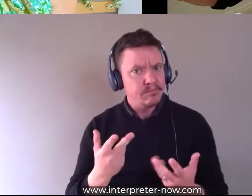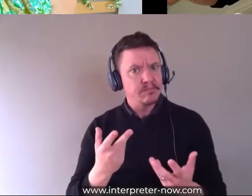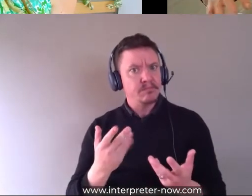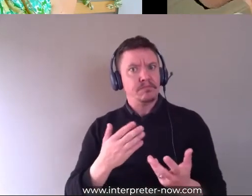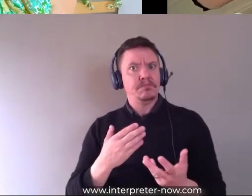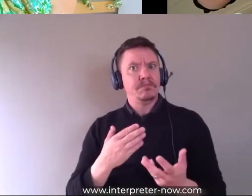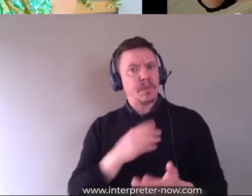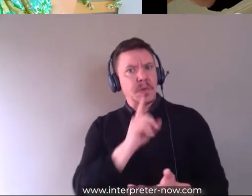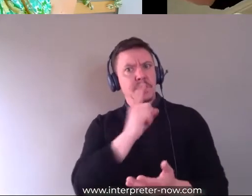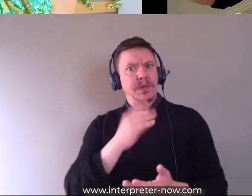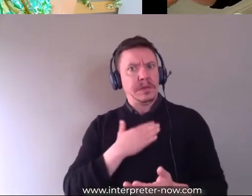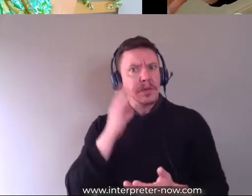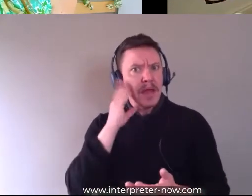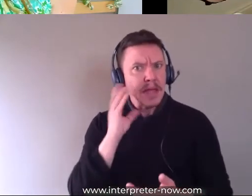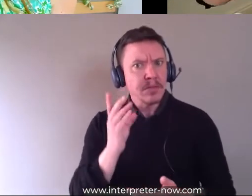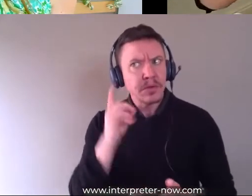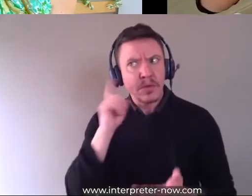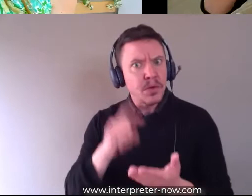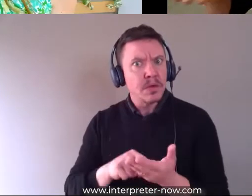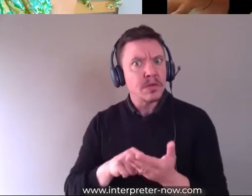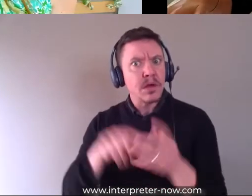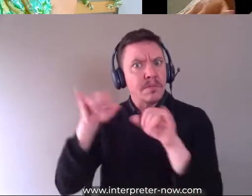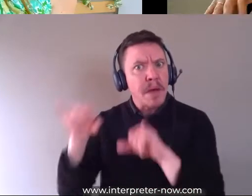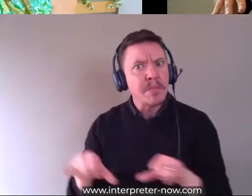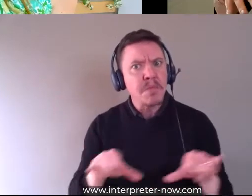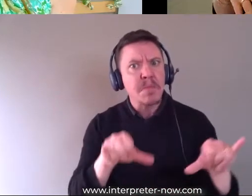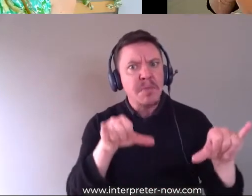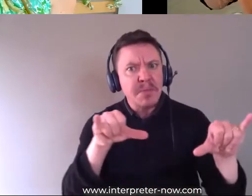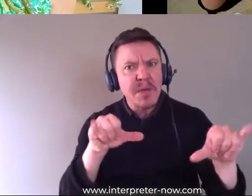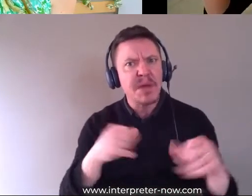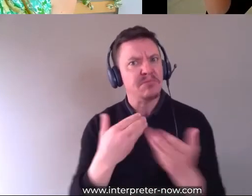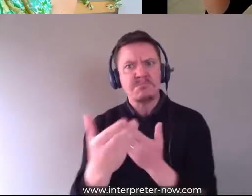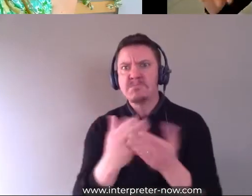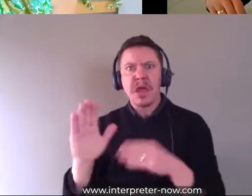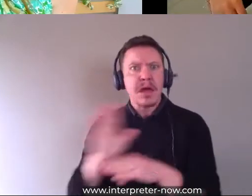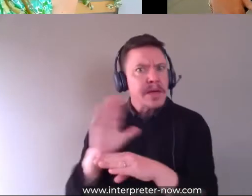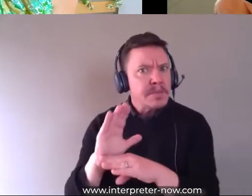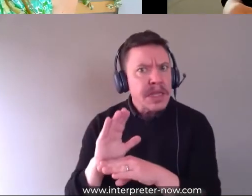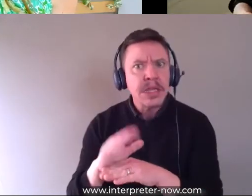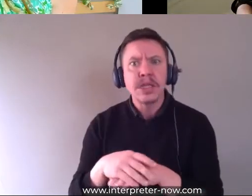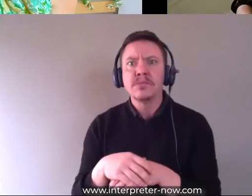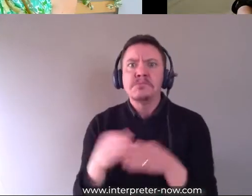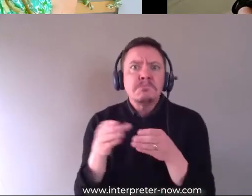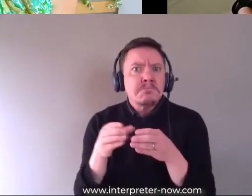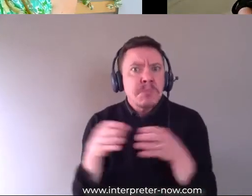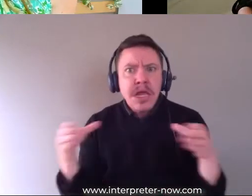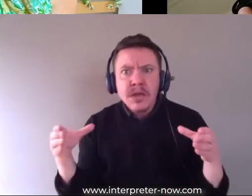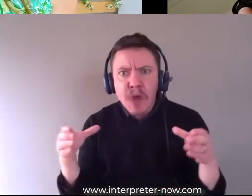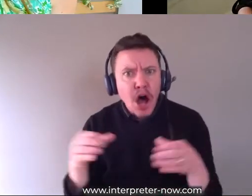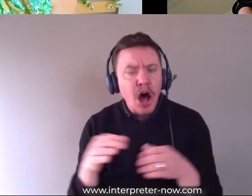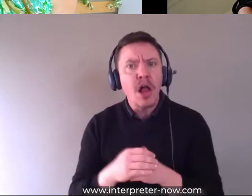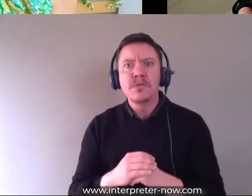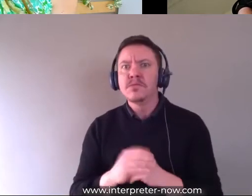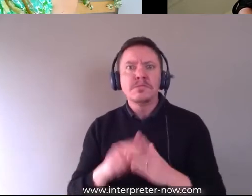own experience. This is across the board, across industries. It didn't matter the company size or stage. These were really